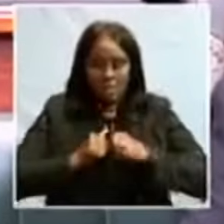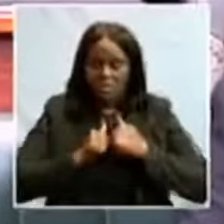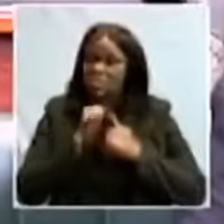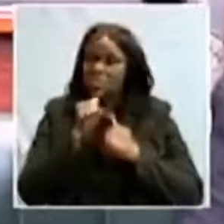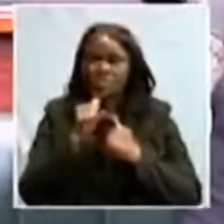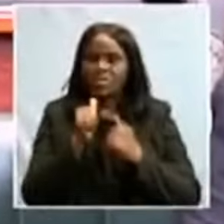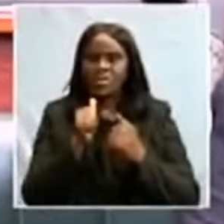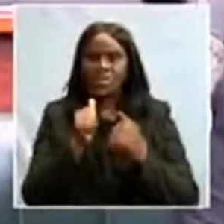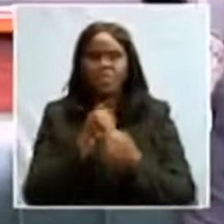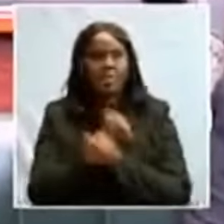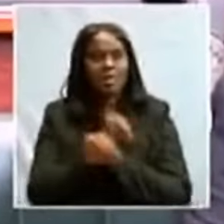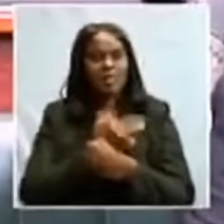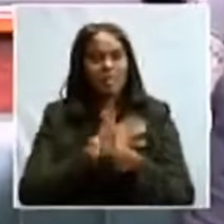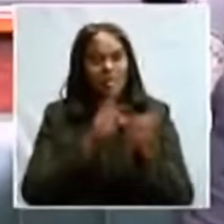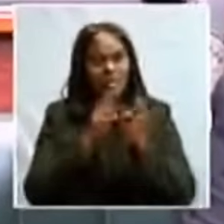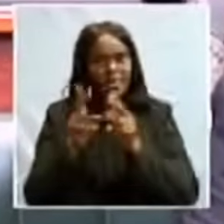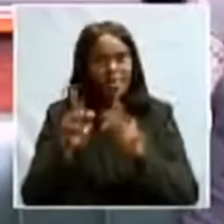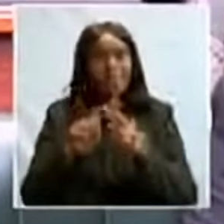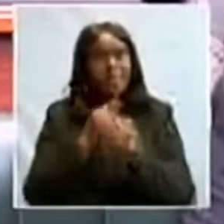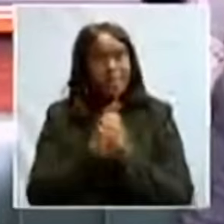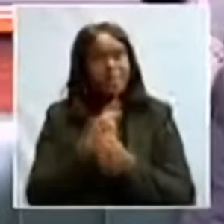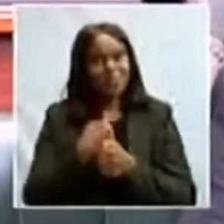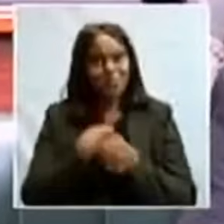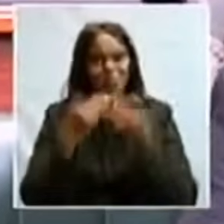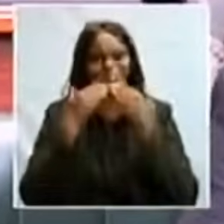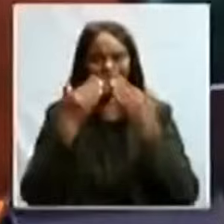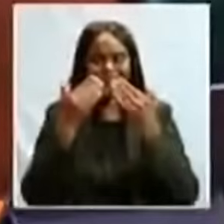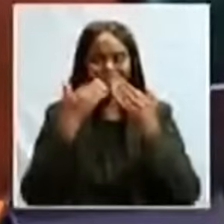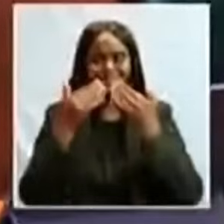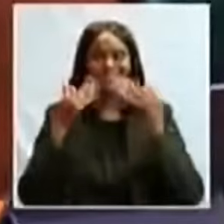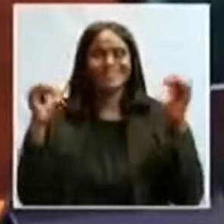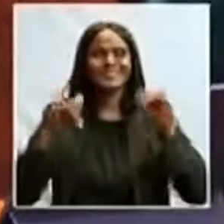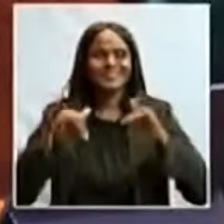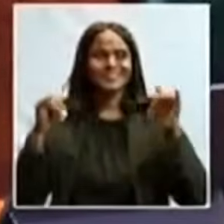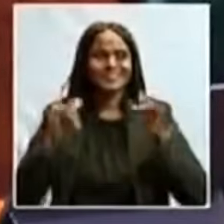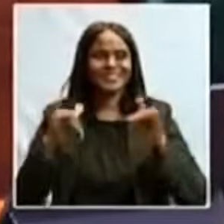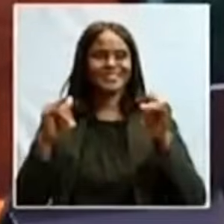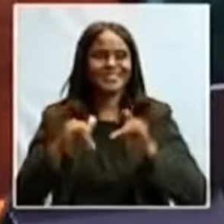my answers, but please like me. Thank you.